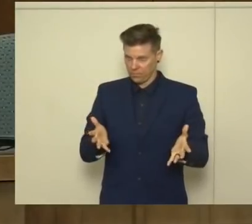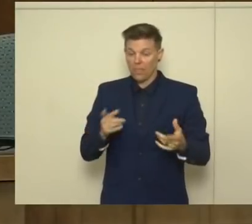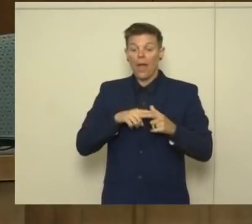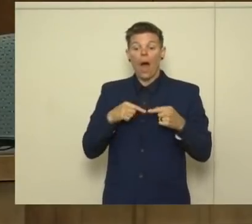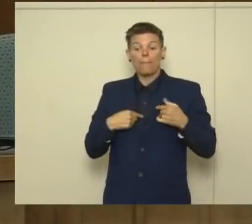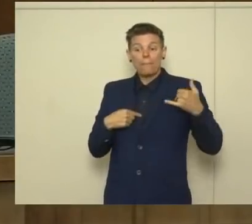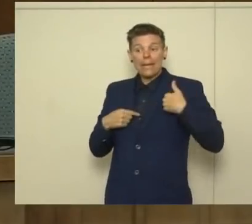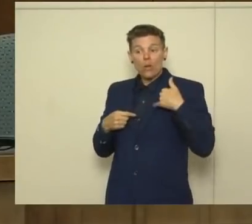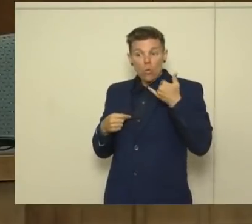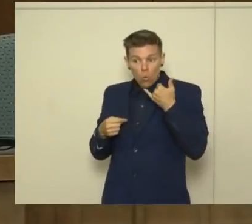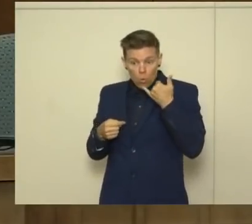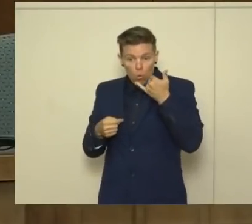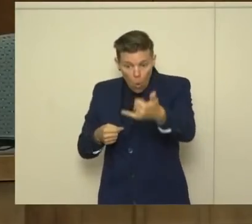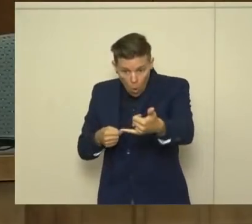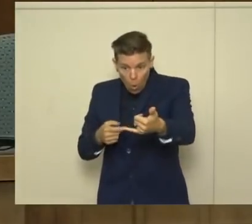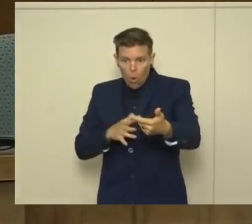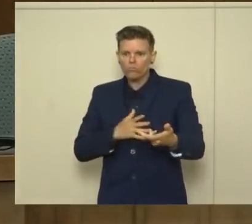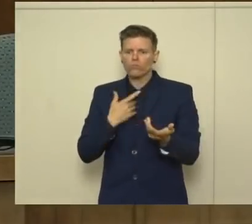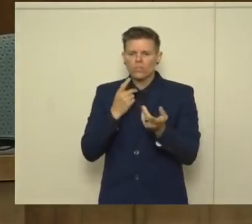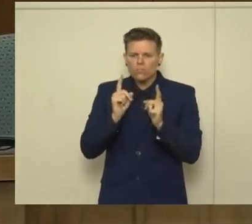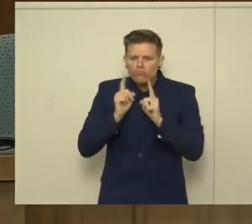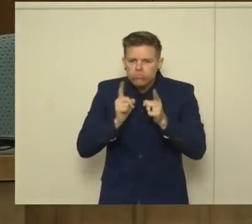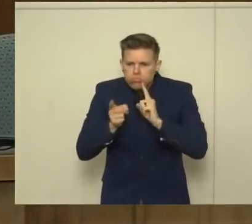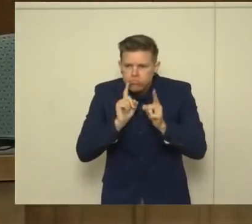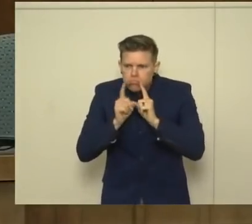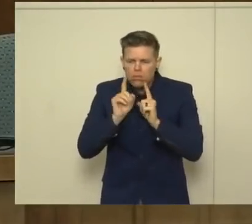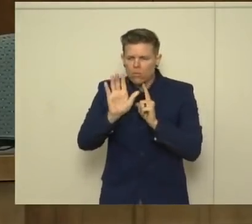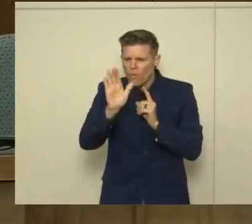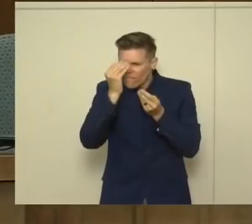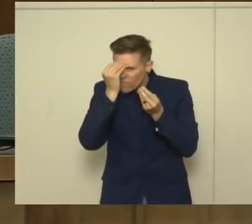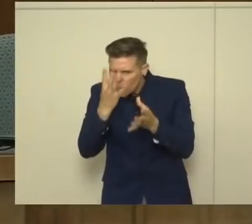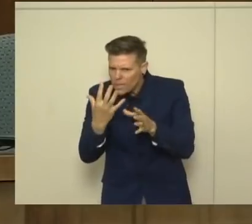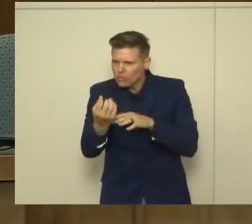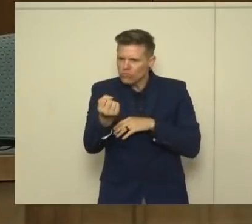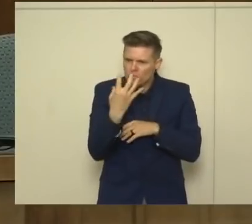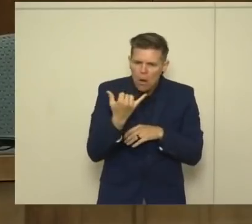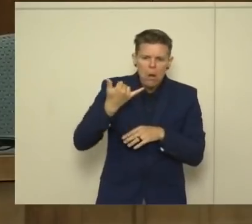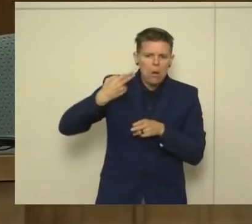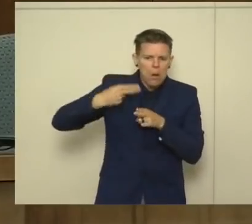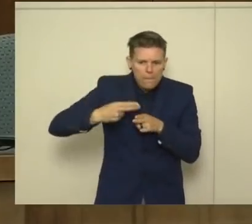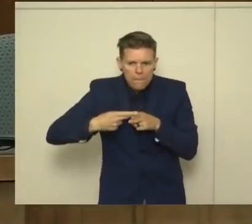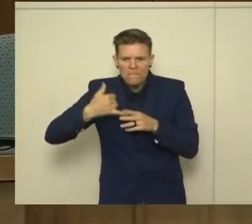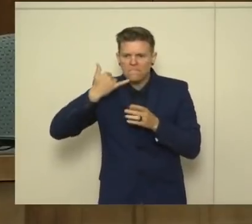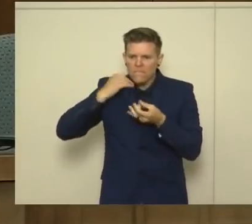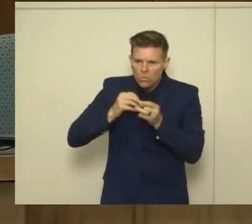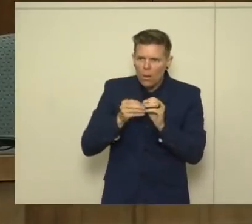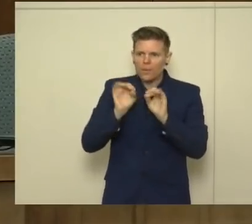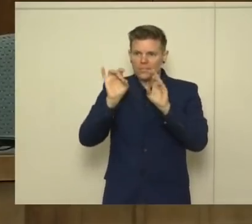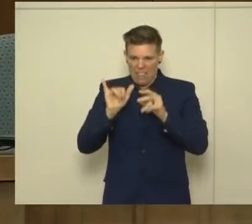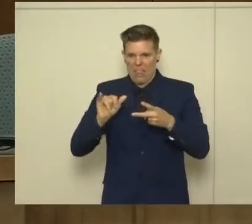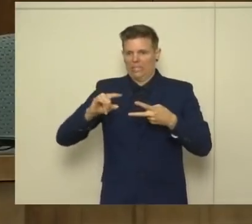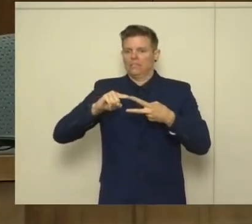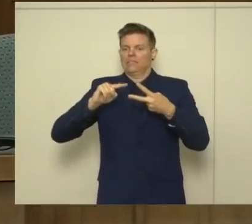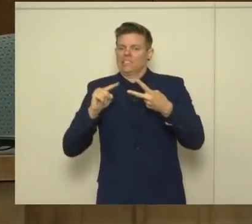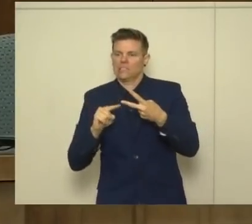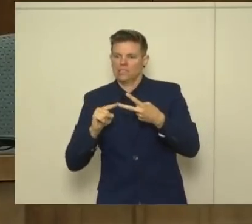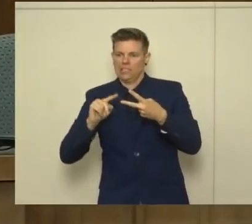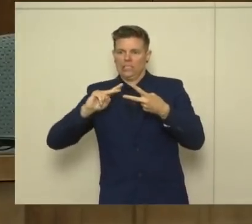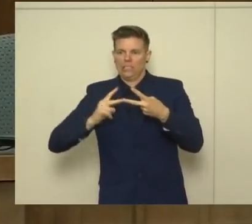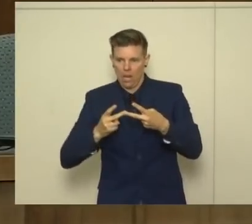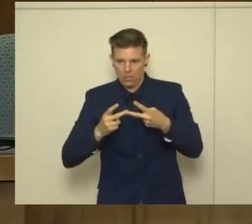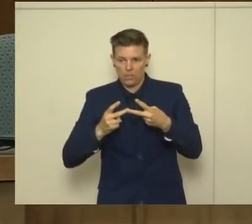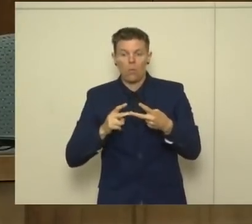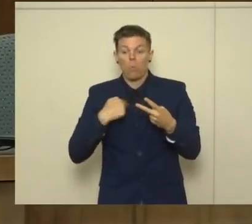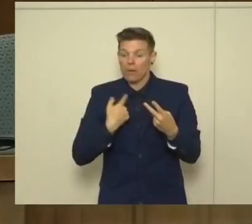phone numbers and other information of the people they've come in contact with. And that's the second measure, is the time it takes us,